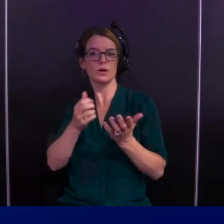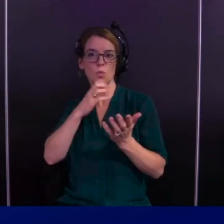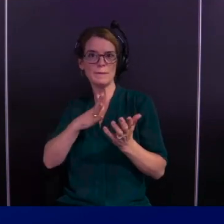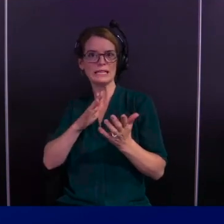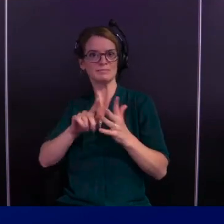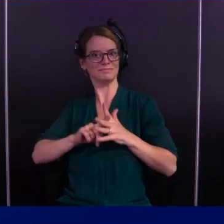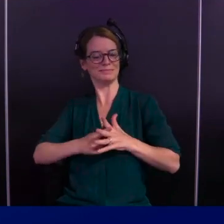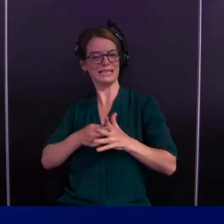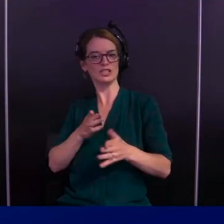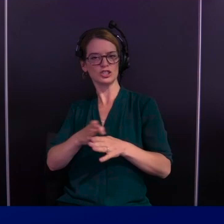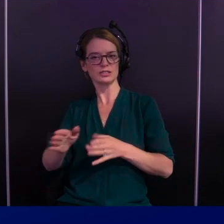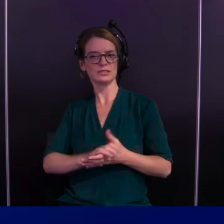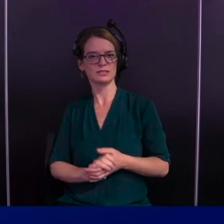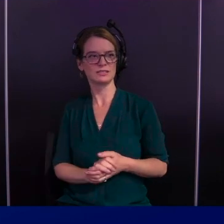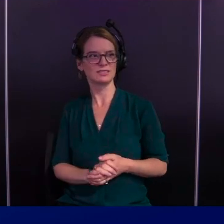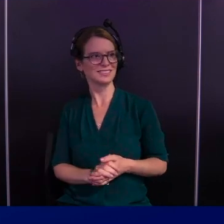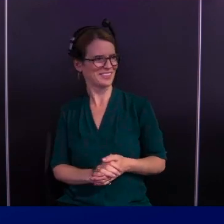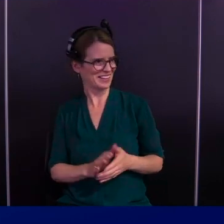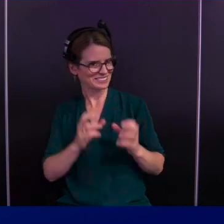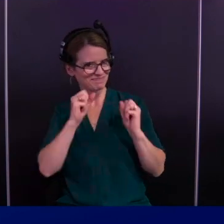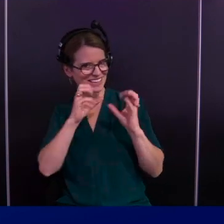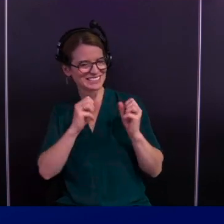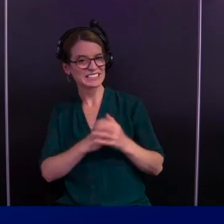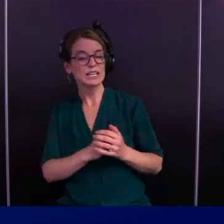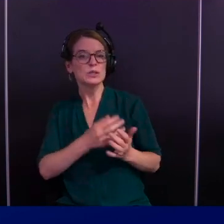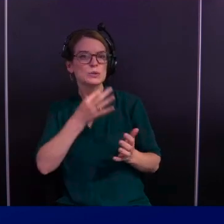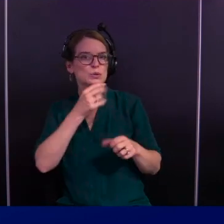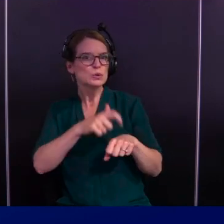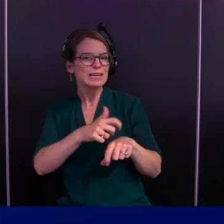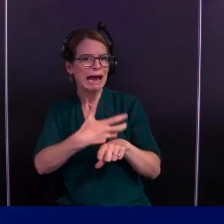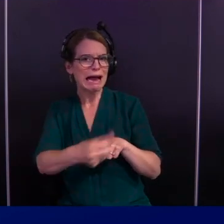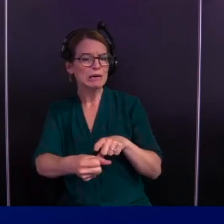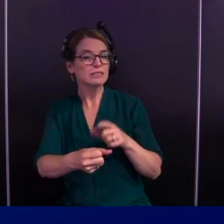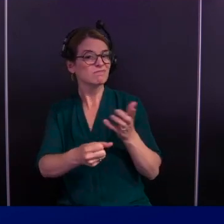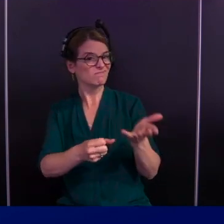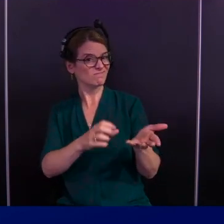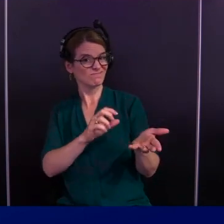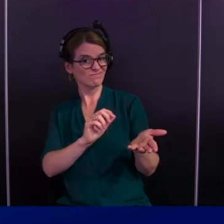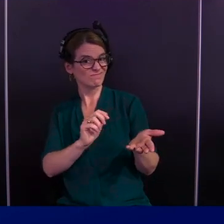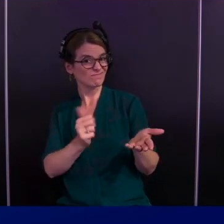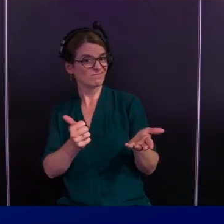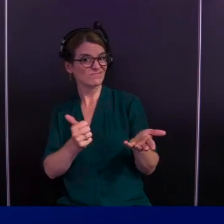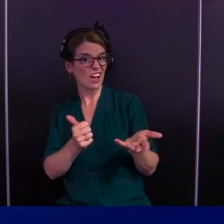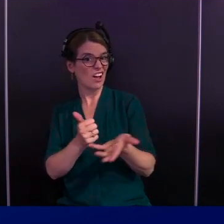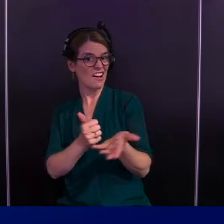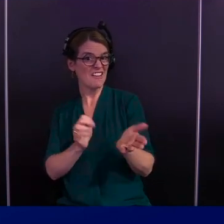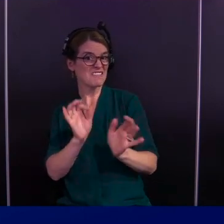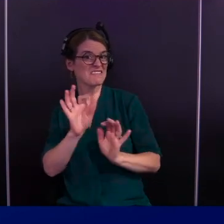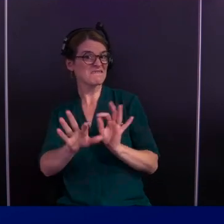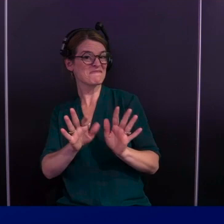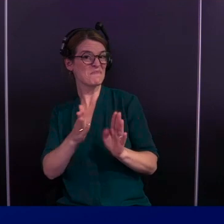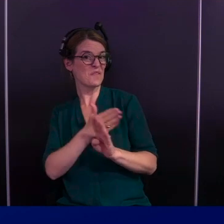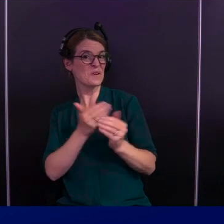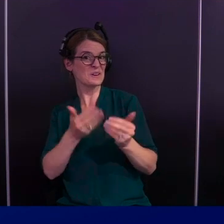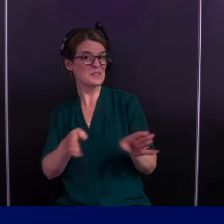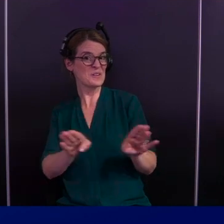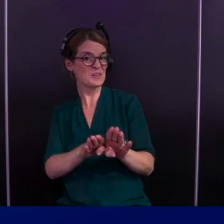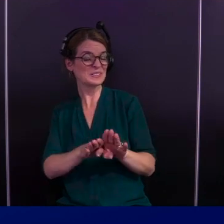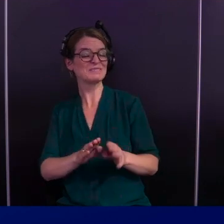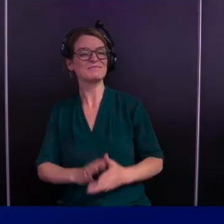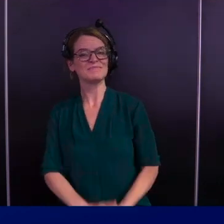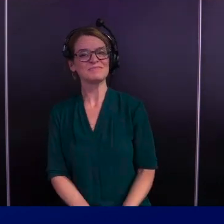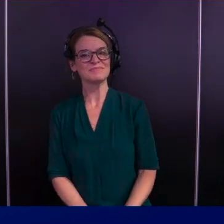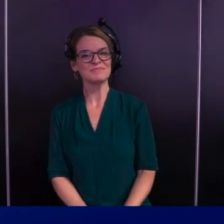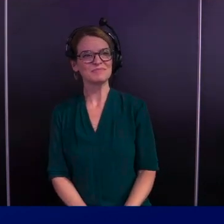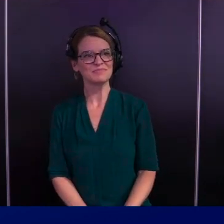is absolutely amazing. Yeah. So I know we're coming up on time. Yes. Is there any key takeaways that you would have for the audience before we say goodbye? Absolutely. So